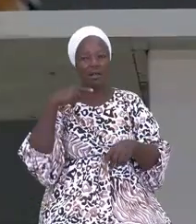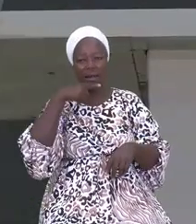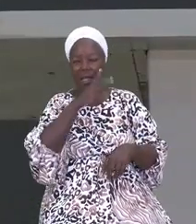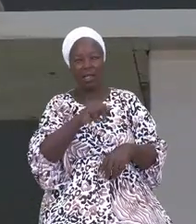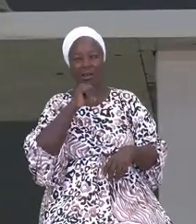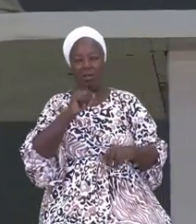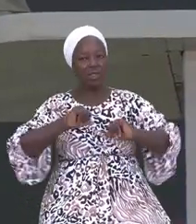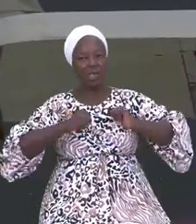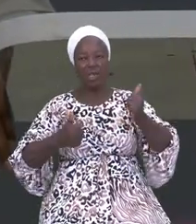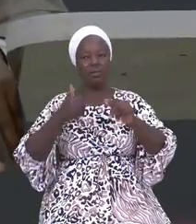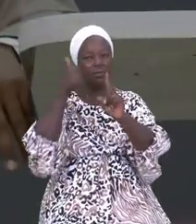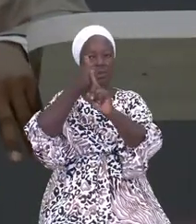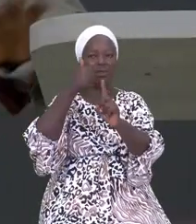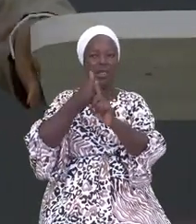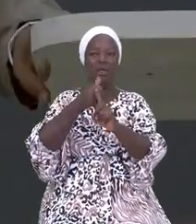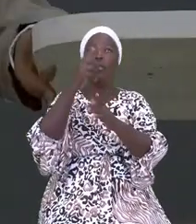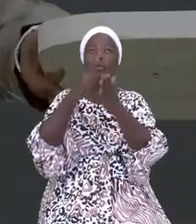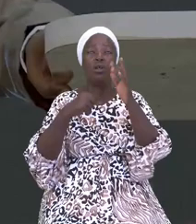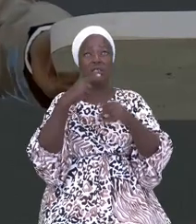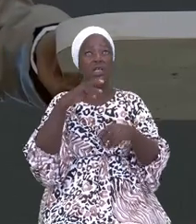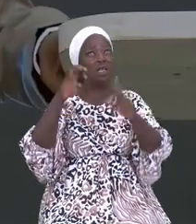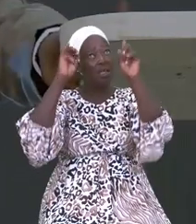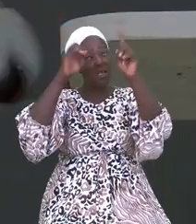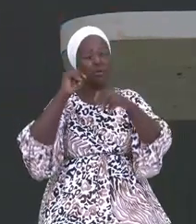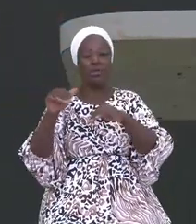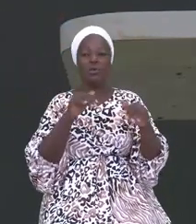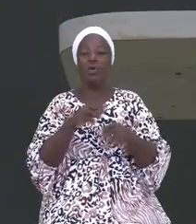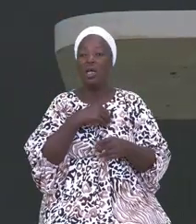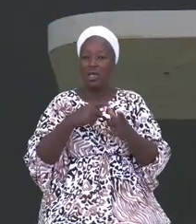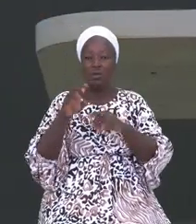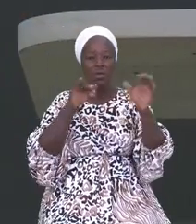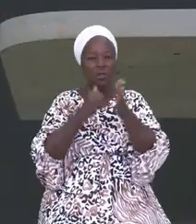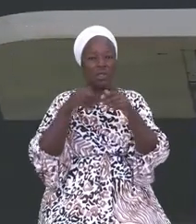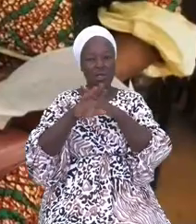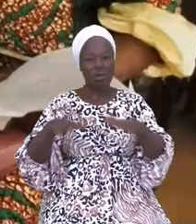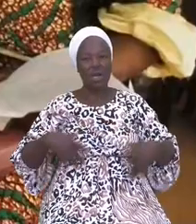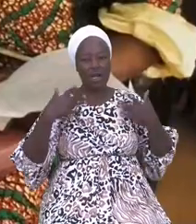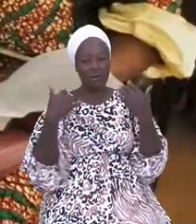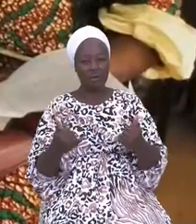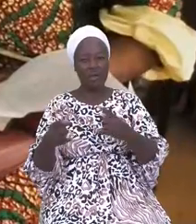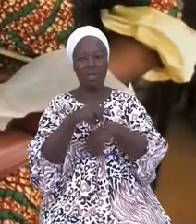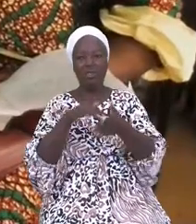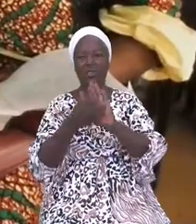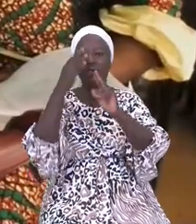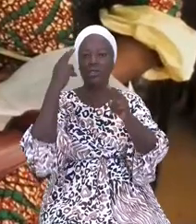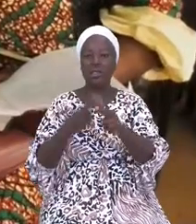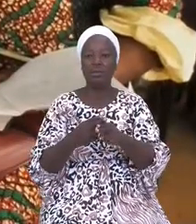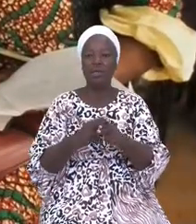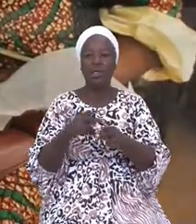himself. What he said he will do, he will do in your life today in Jesus' name. It says,